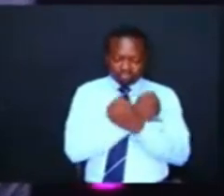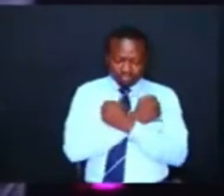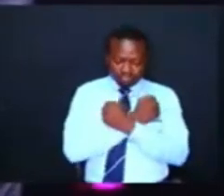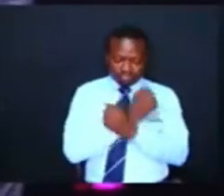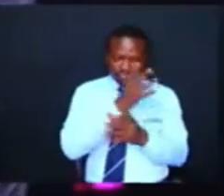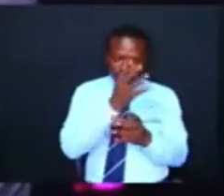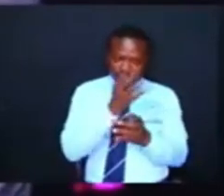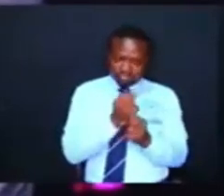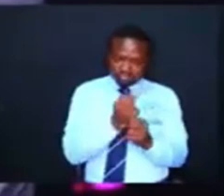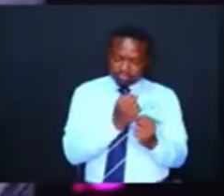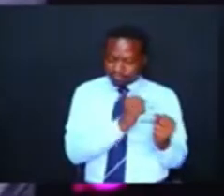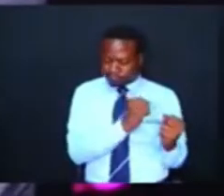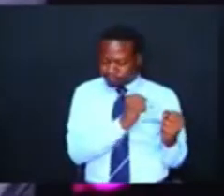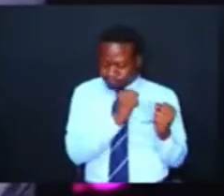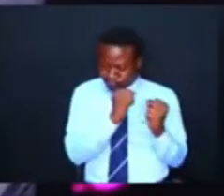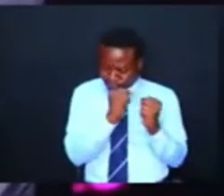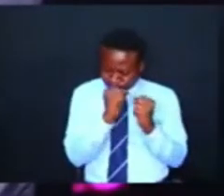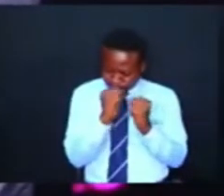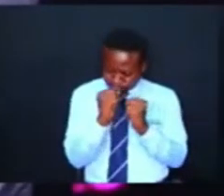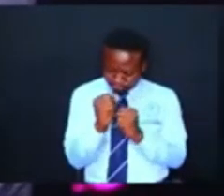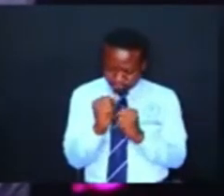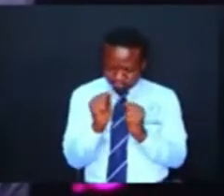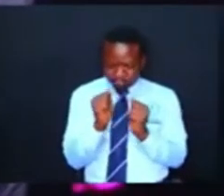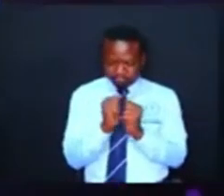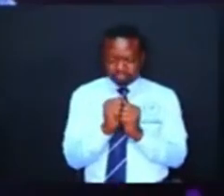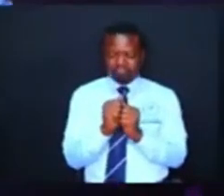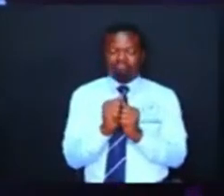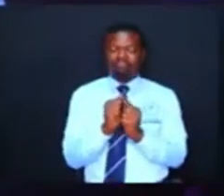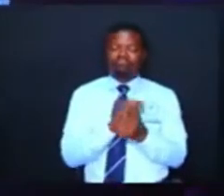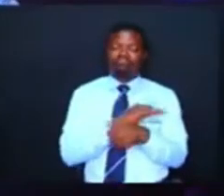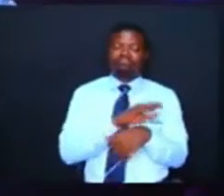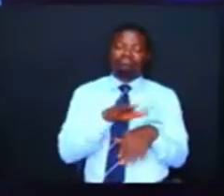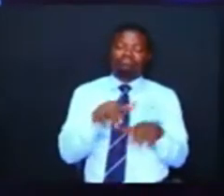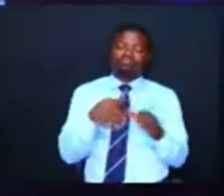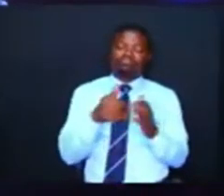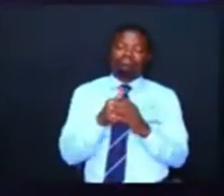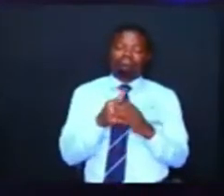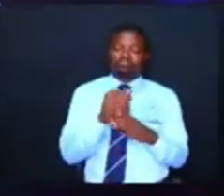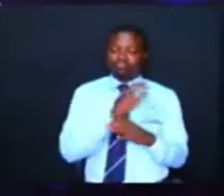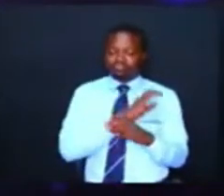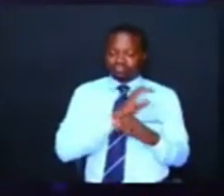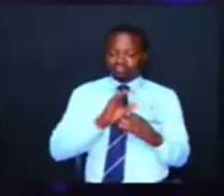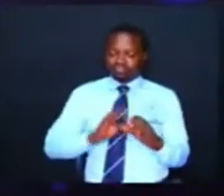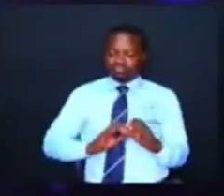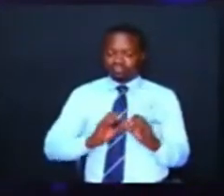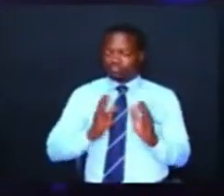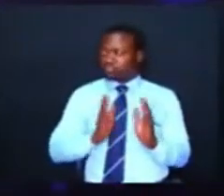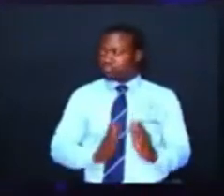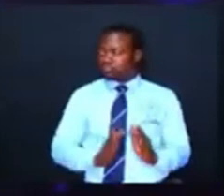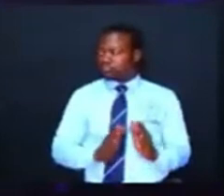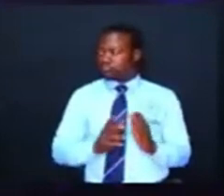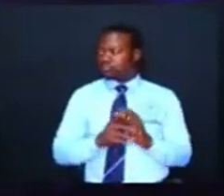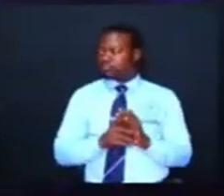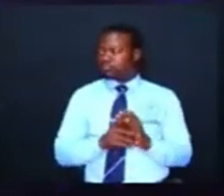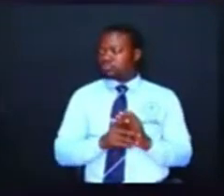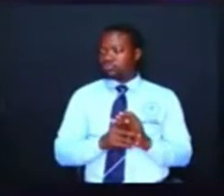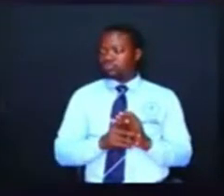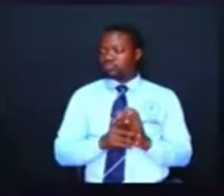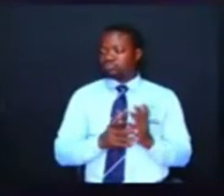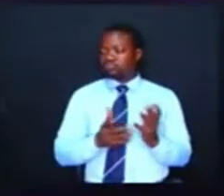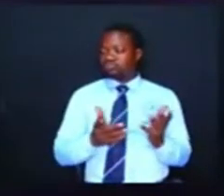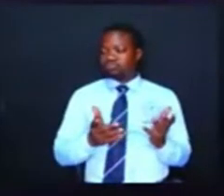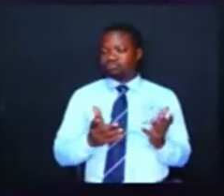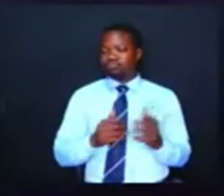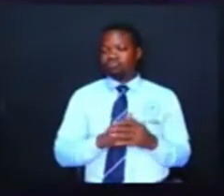power together with all the Lord's holy people to grasp how wide and long and high and deep the love of Christ